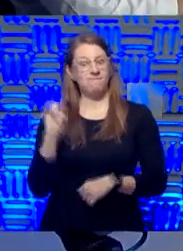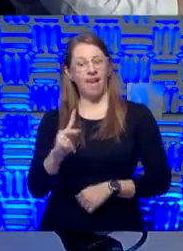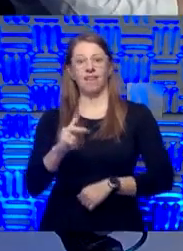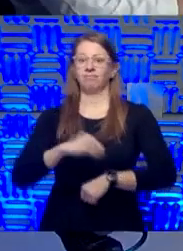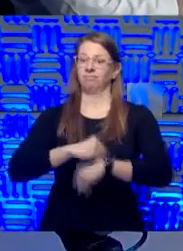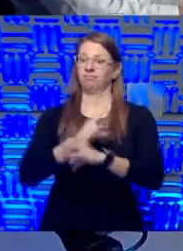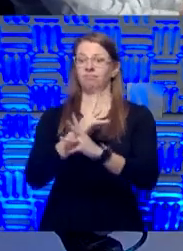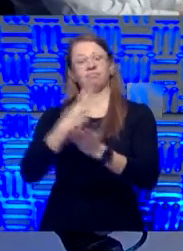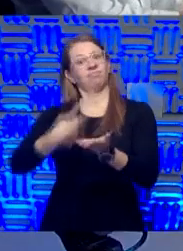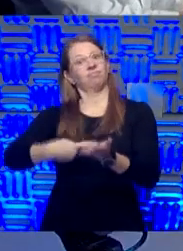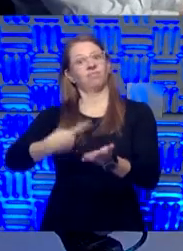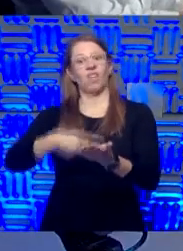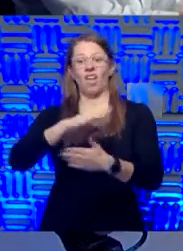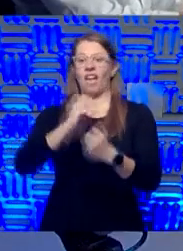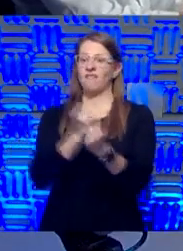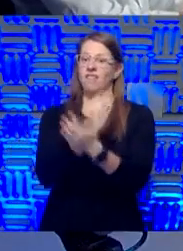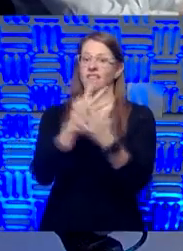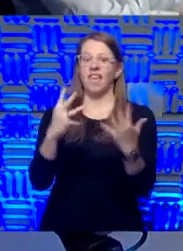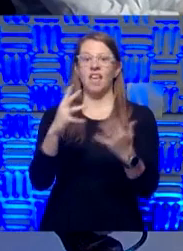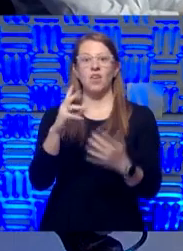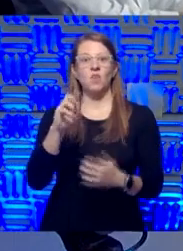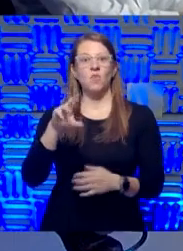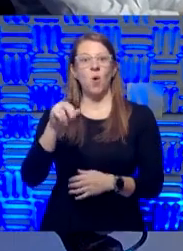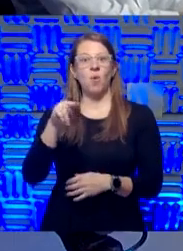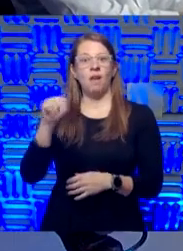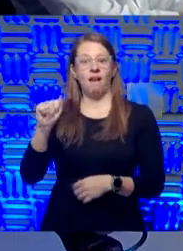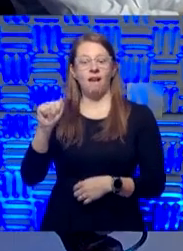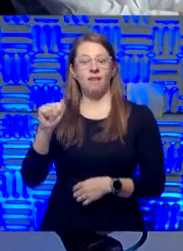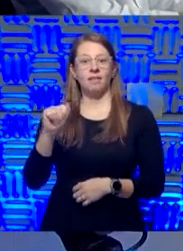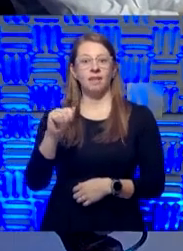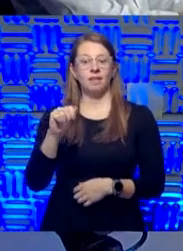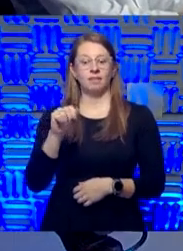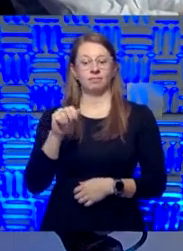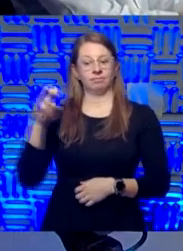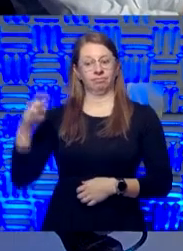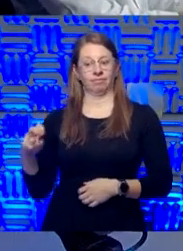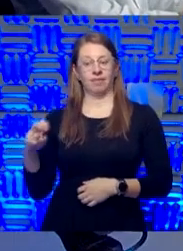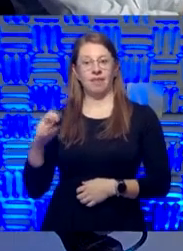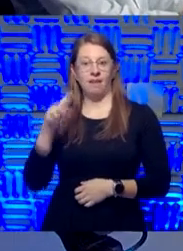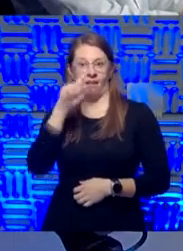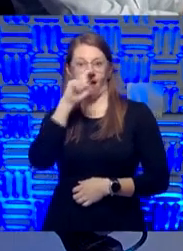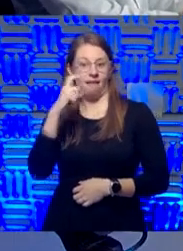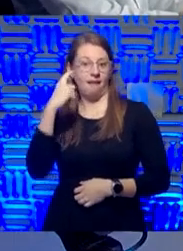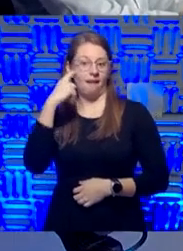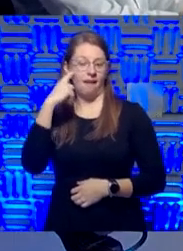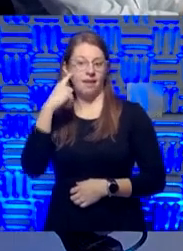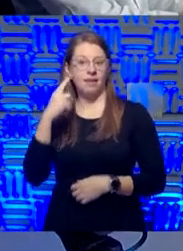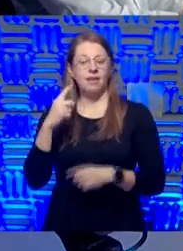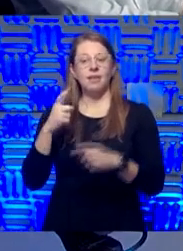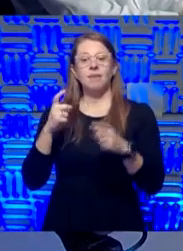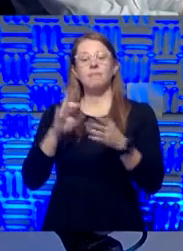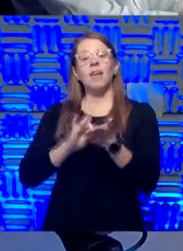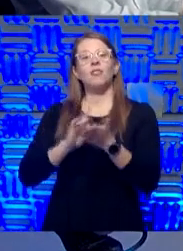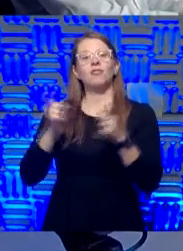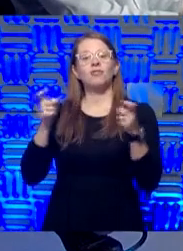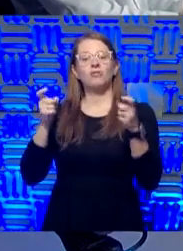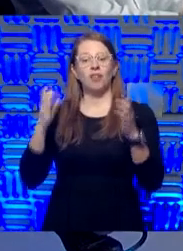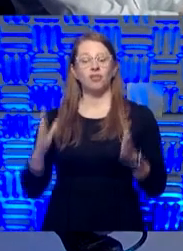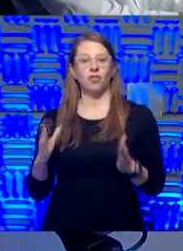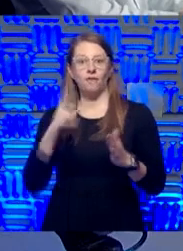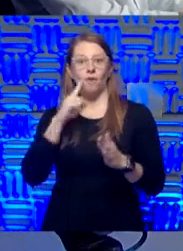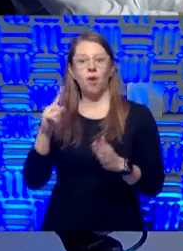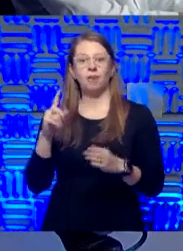little broader than that. I'm joined to my right by Hawkeye. He's back with us here on the program, Medical Director of Infection Disease and